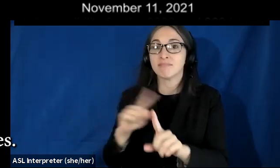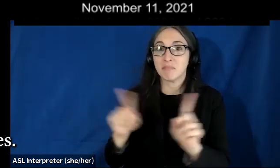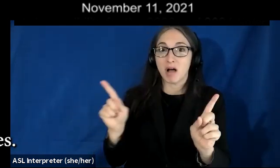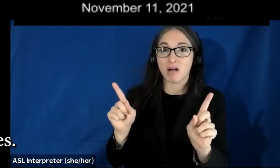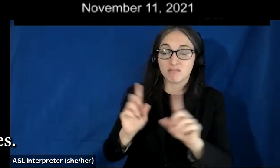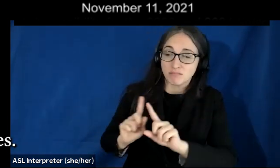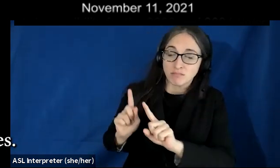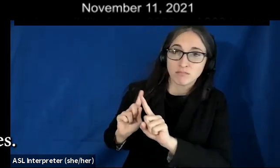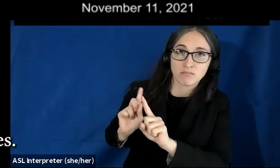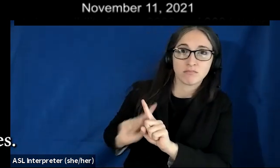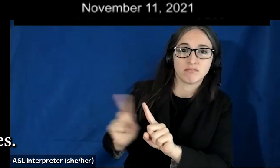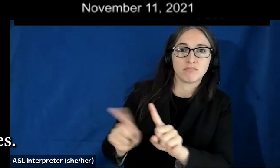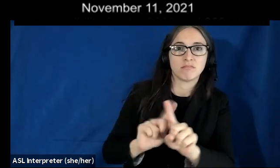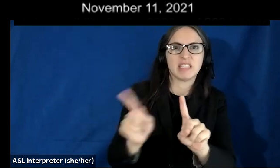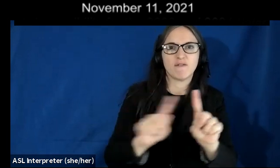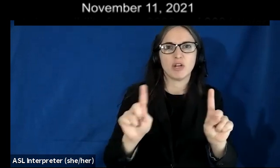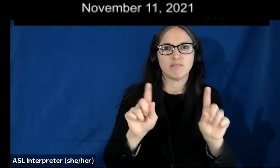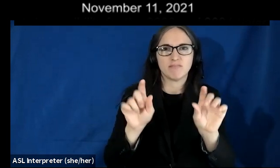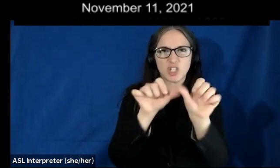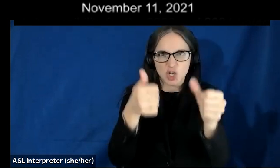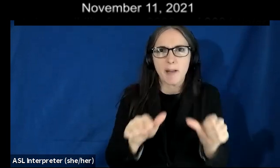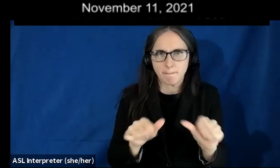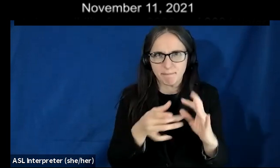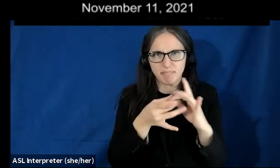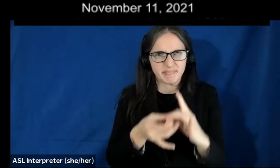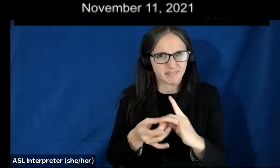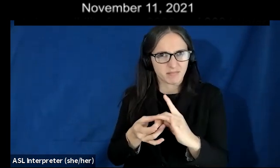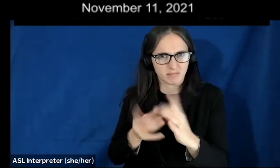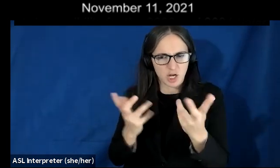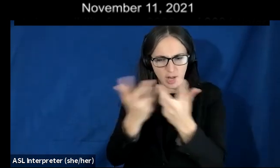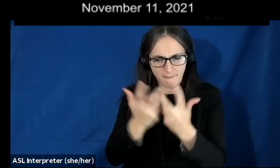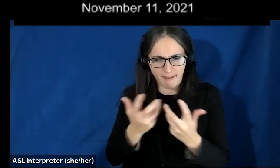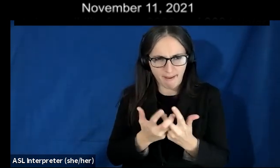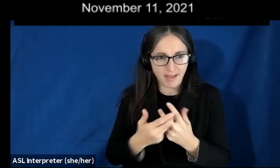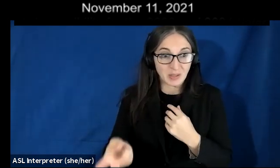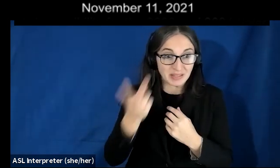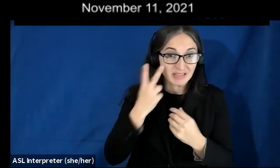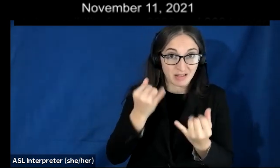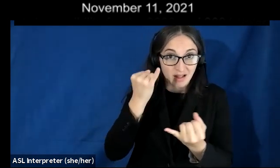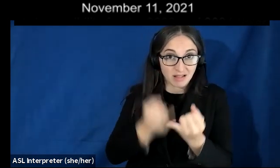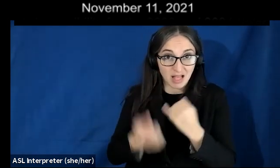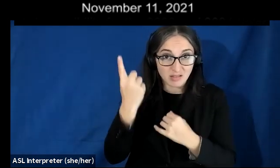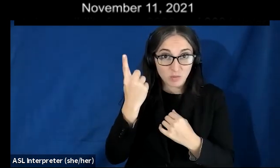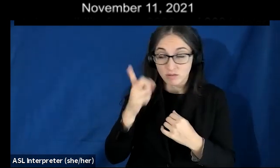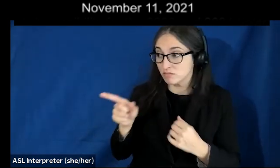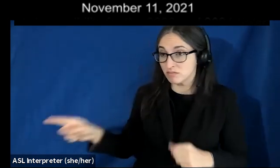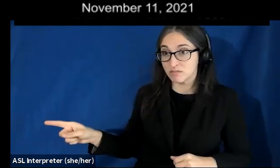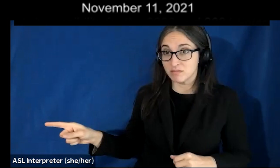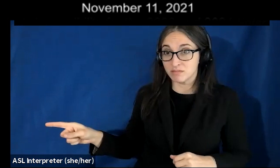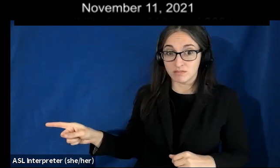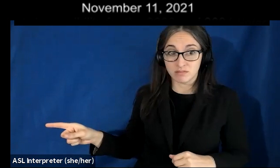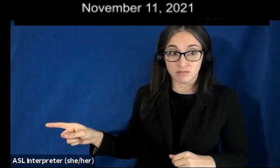various geometric shapes. As you can see, the last version, I mean